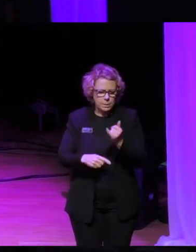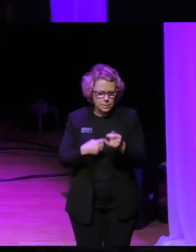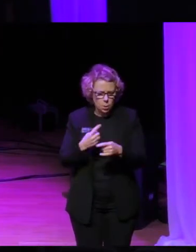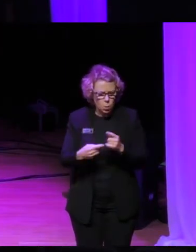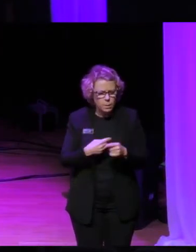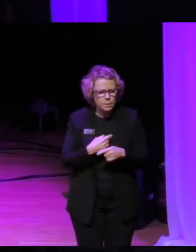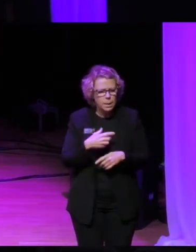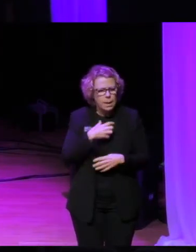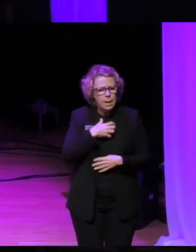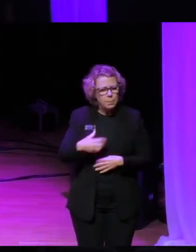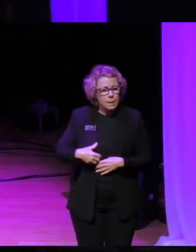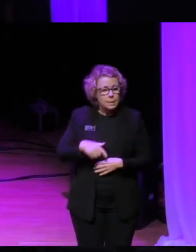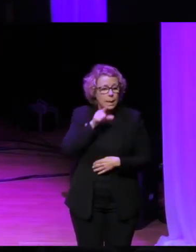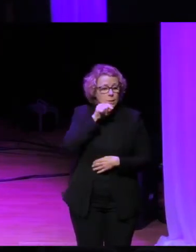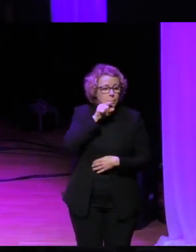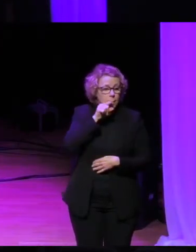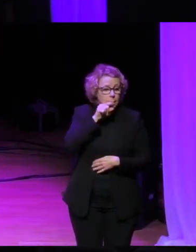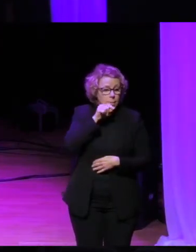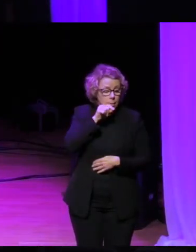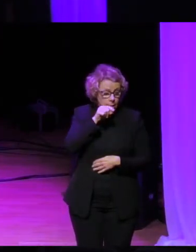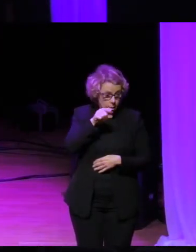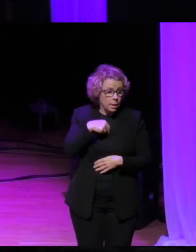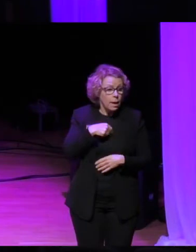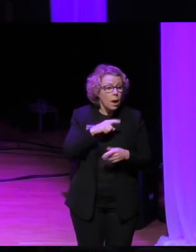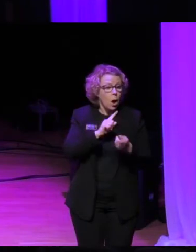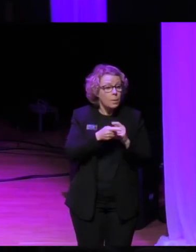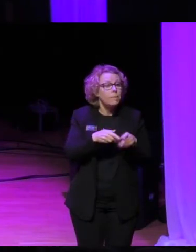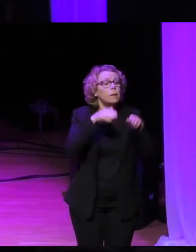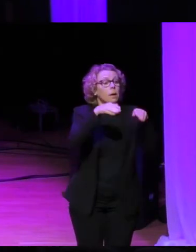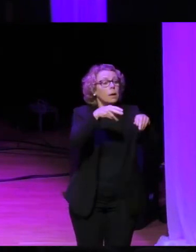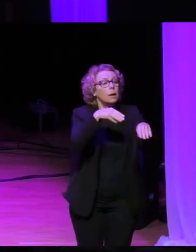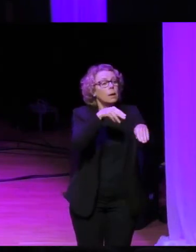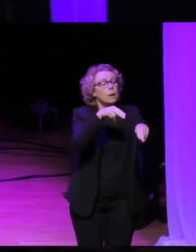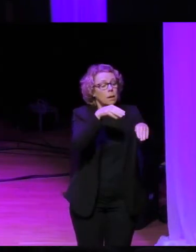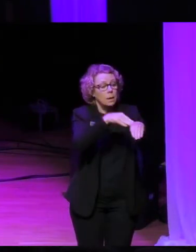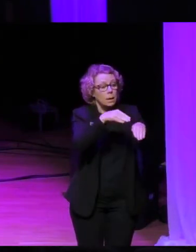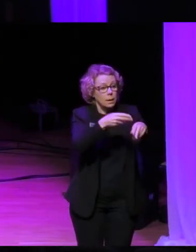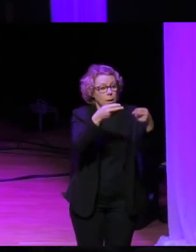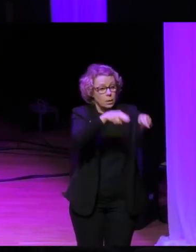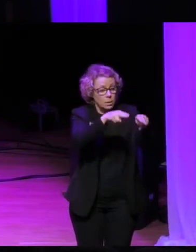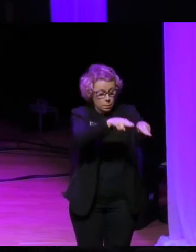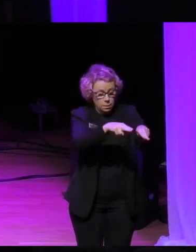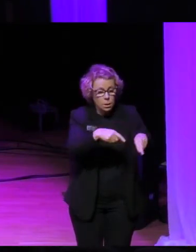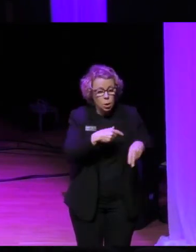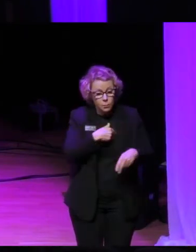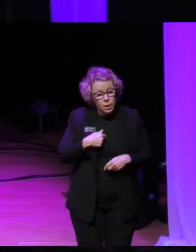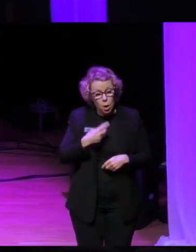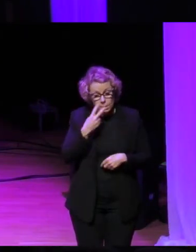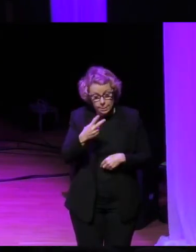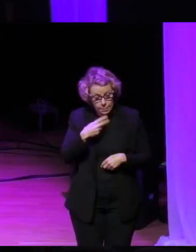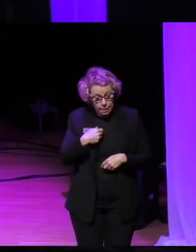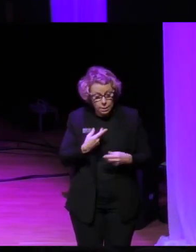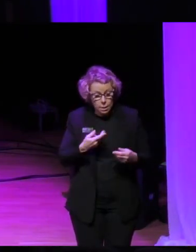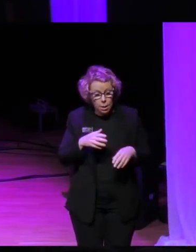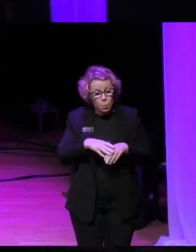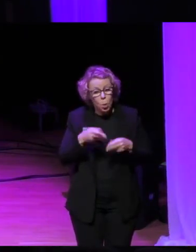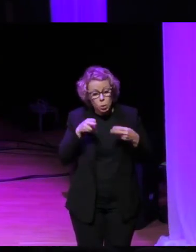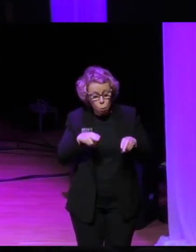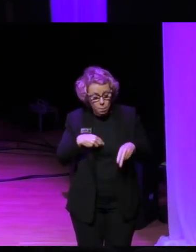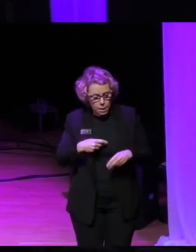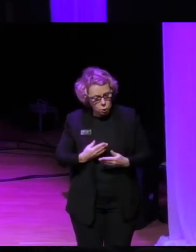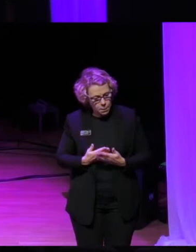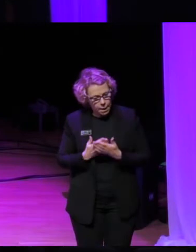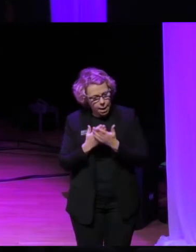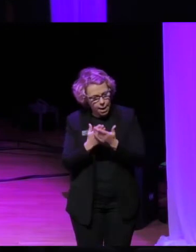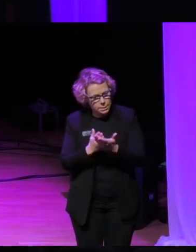judges citing the tweets as evidence of motivation, because as I mentioned, with the travel ban and with the ban